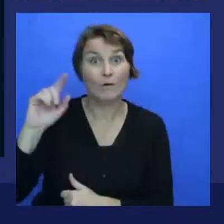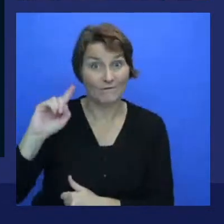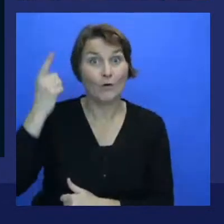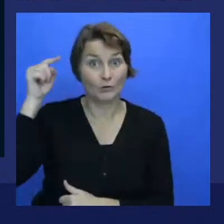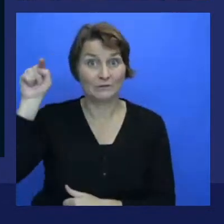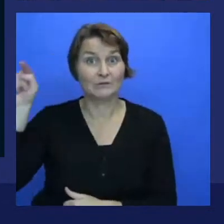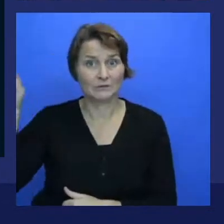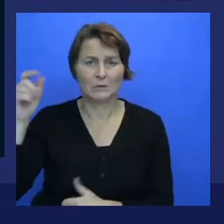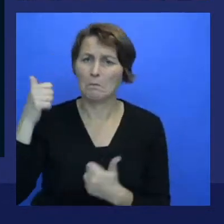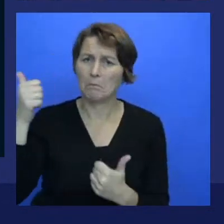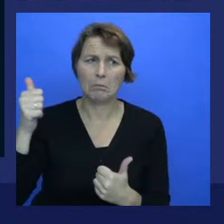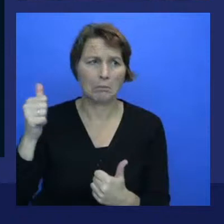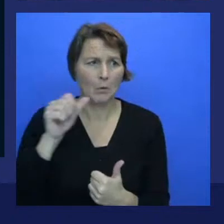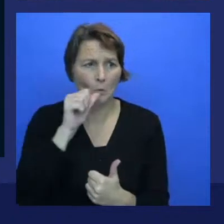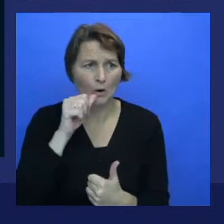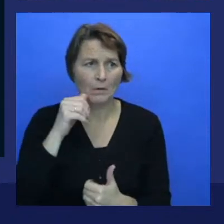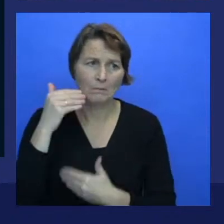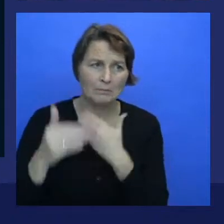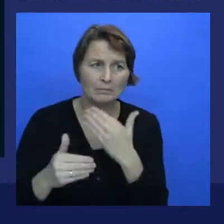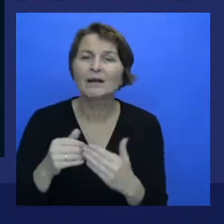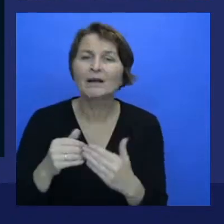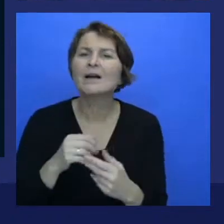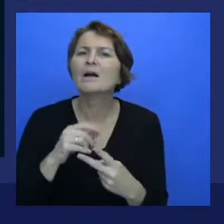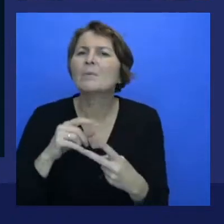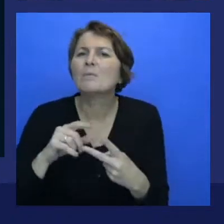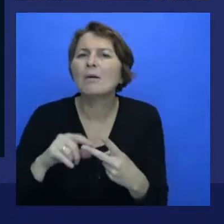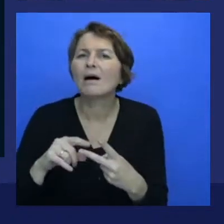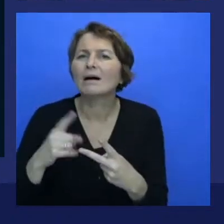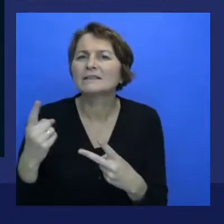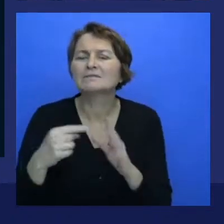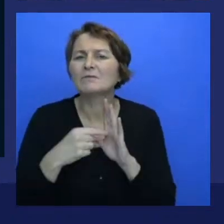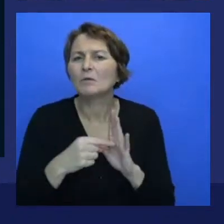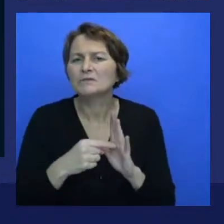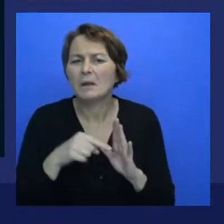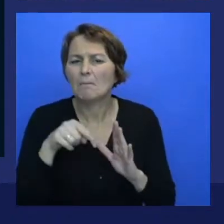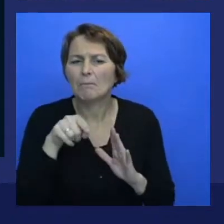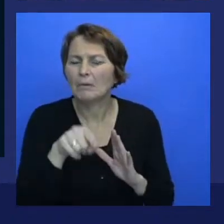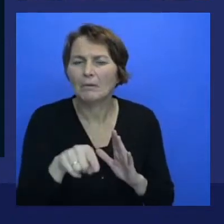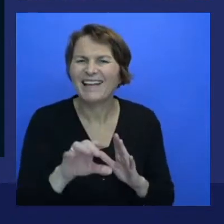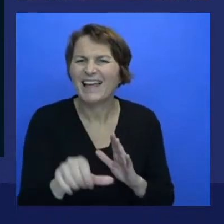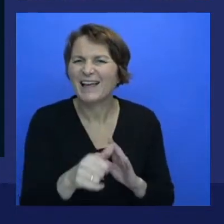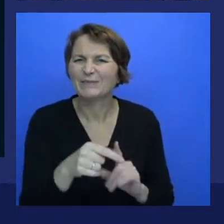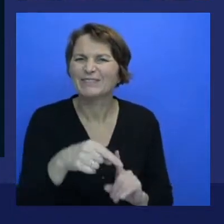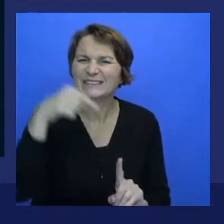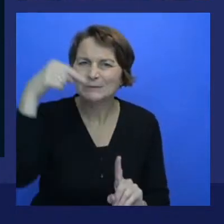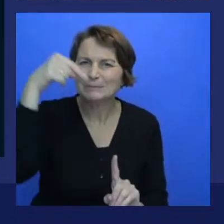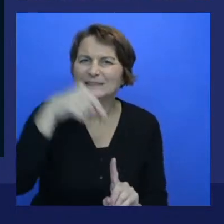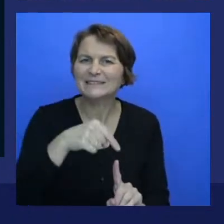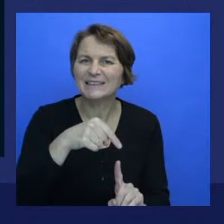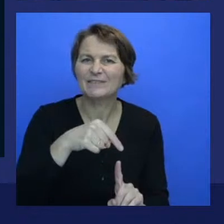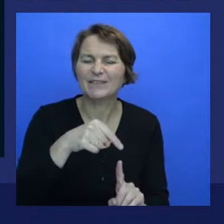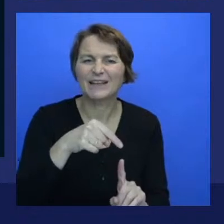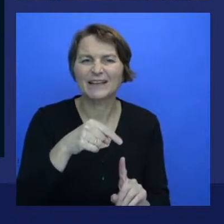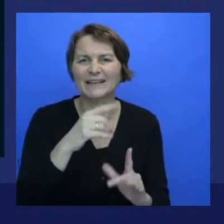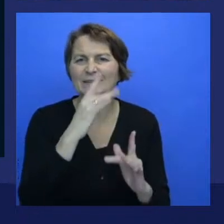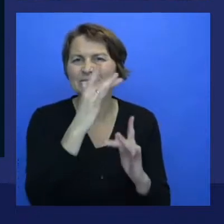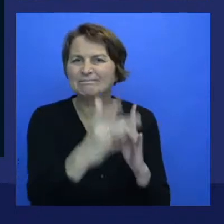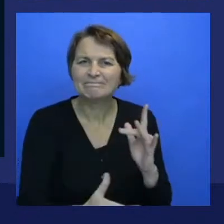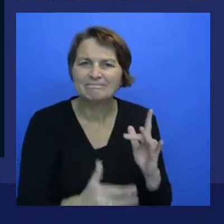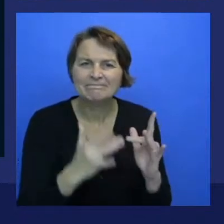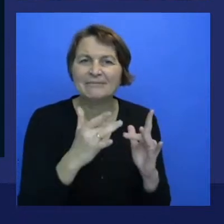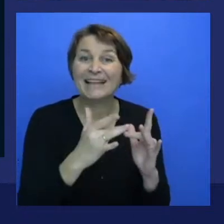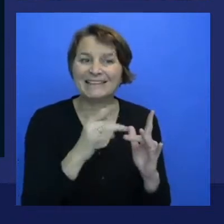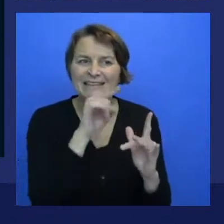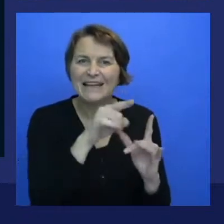once you get in a very specific domain, for example, an iron smeltery or oil refinery, maybe those kind